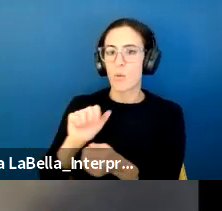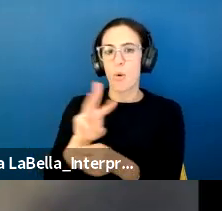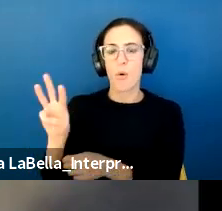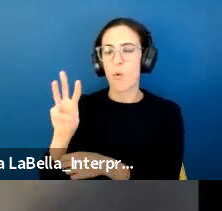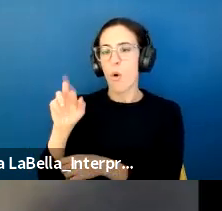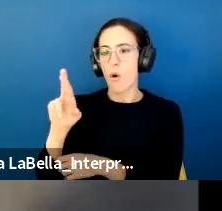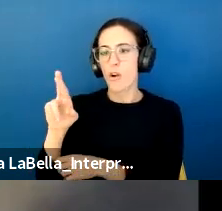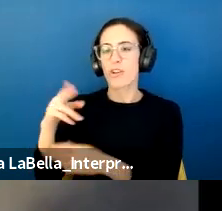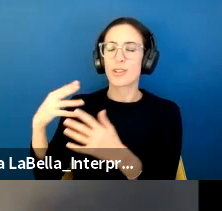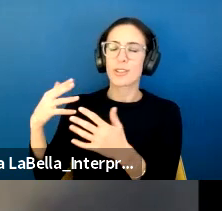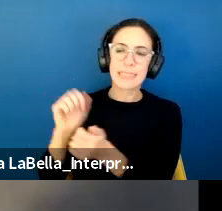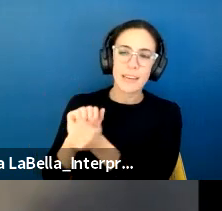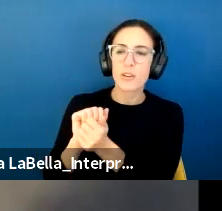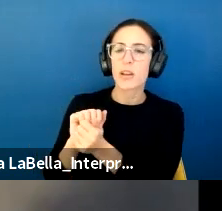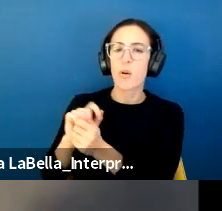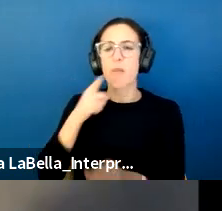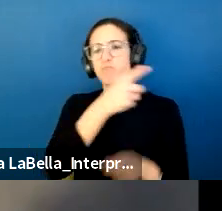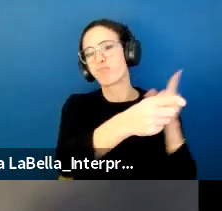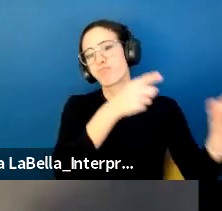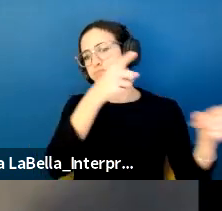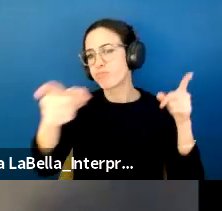point fingers at, parts of Europe,